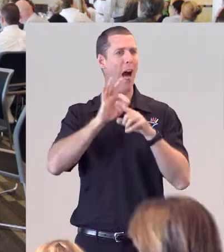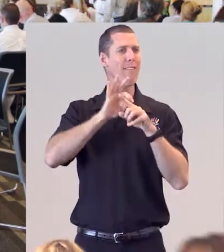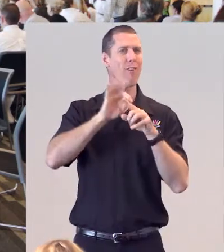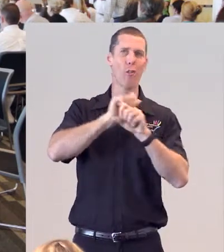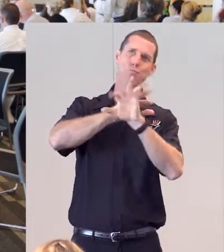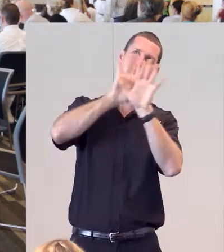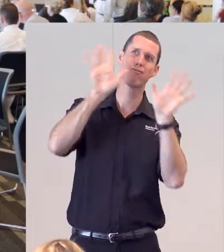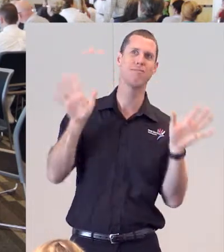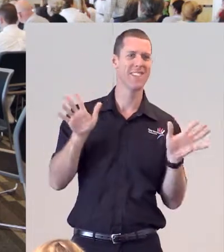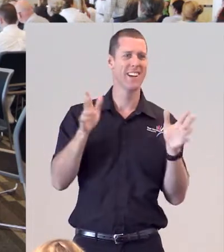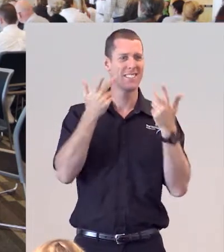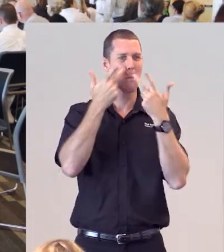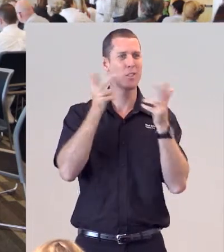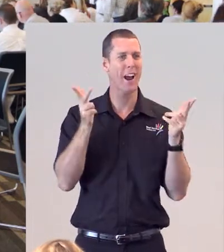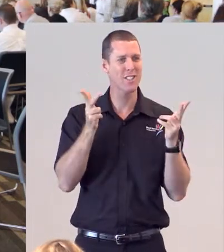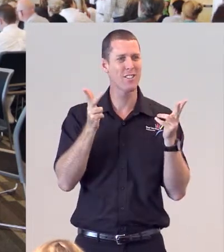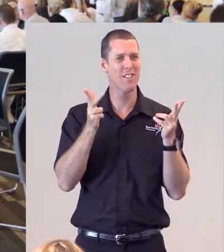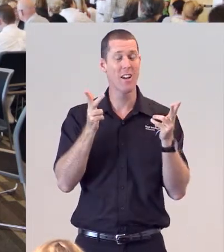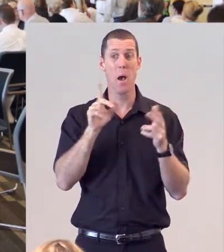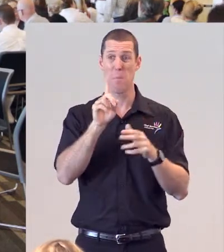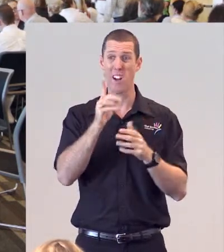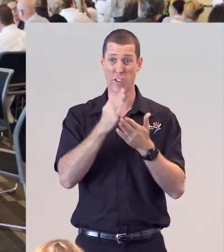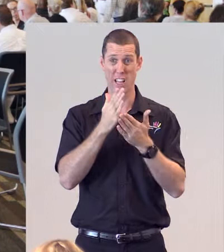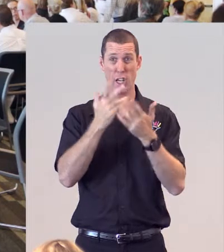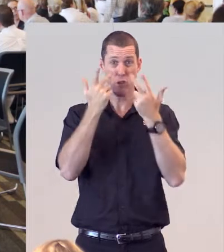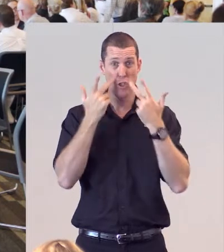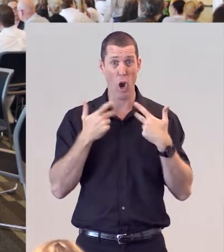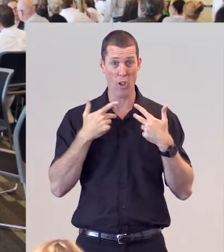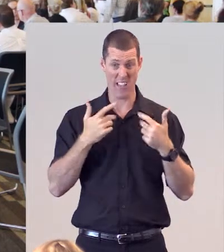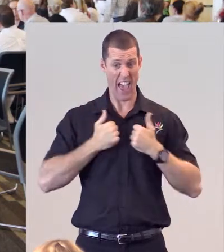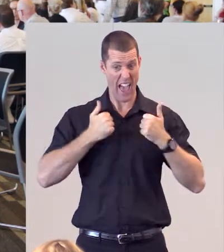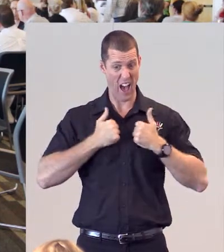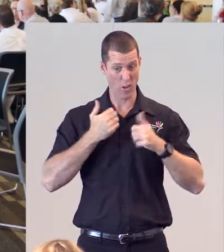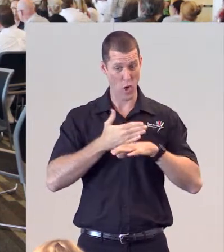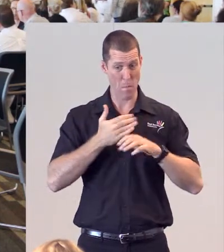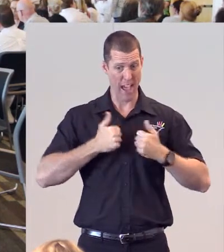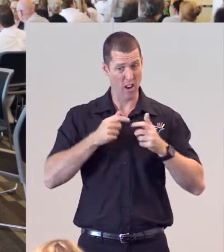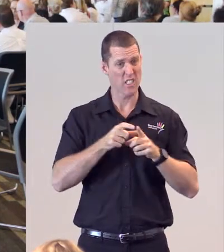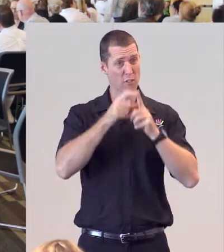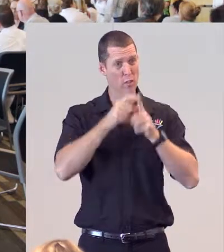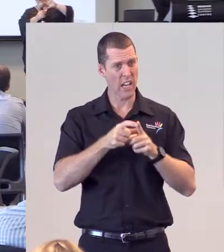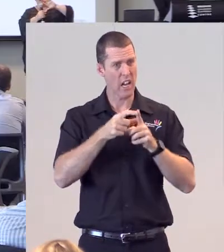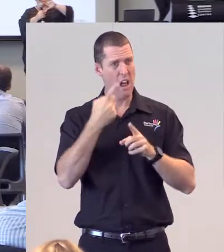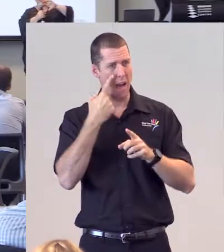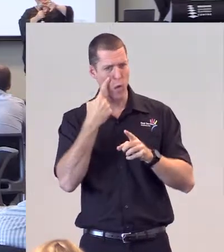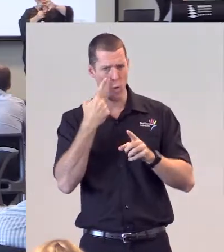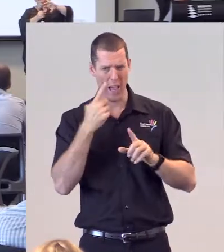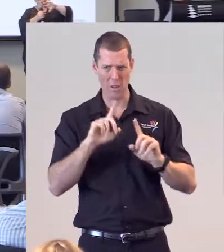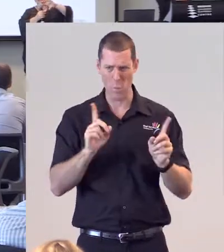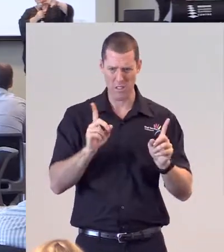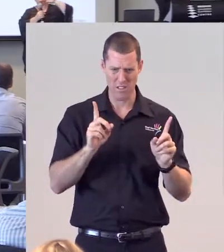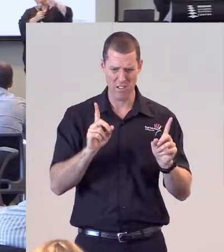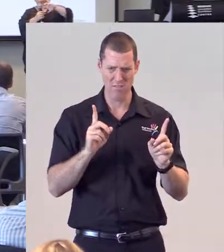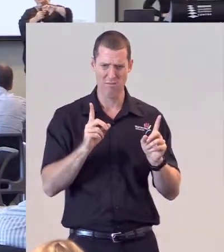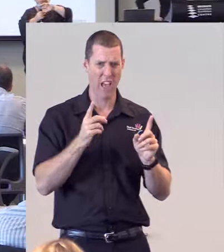demonstration of the difficulty that we have in looking at, in